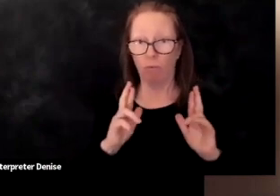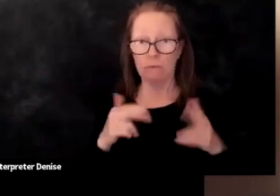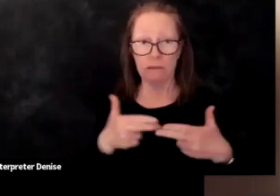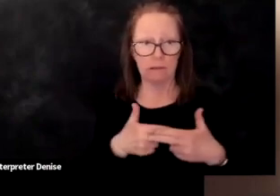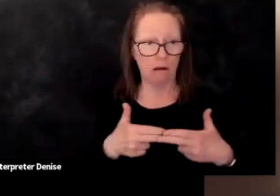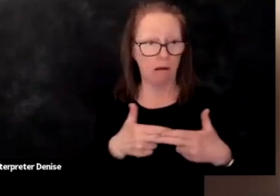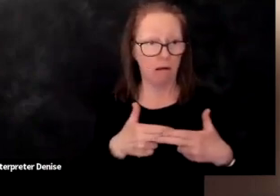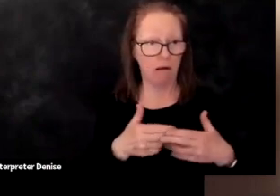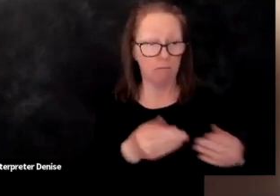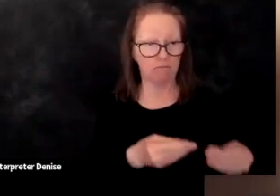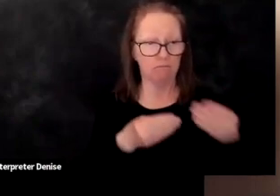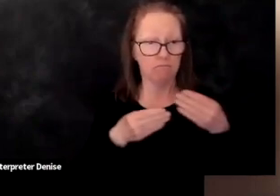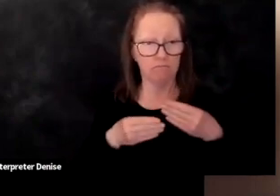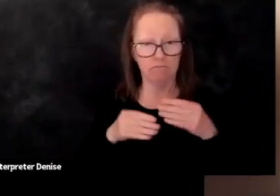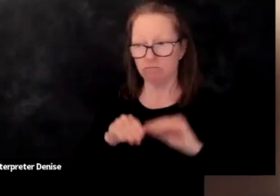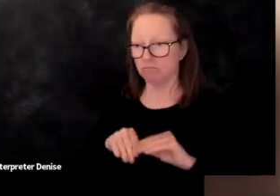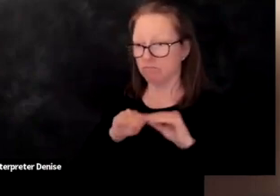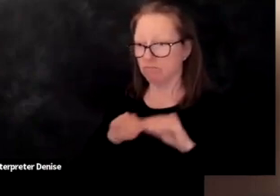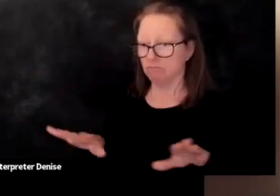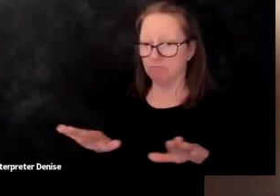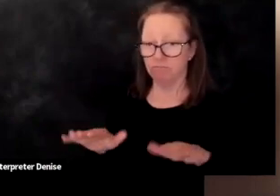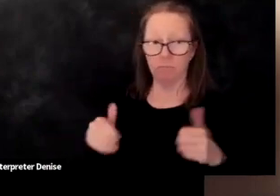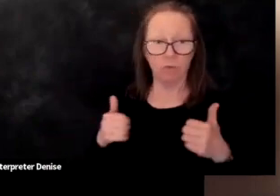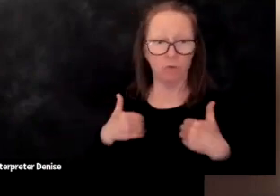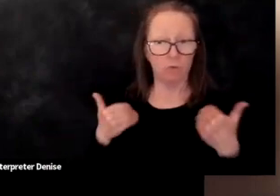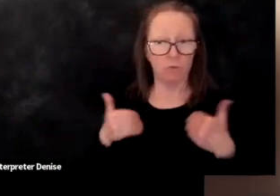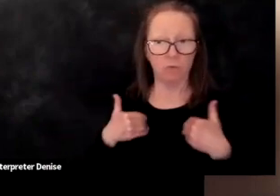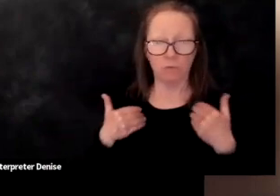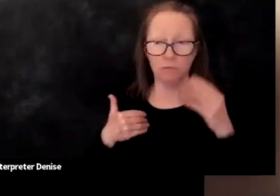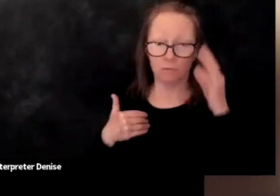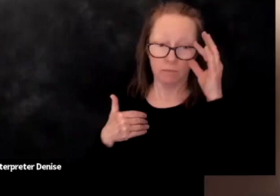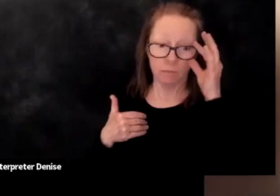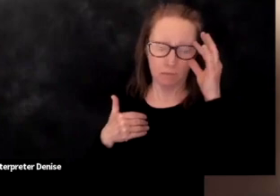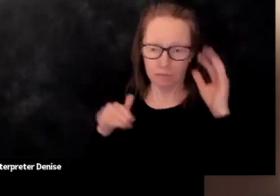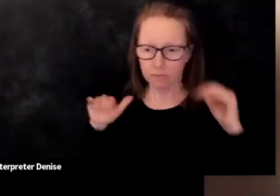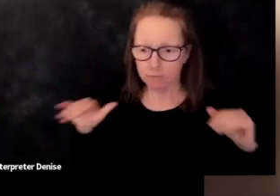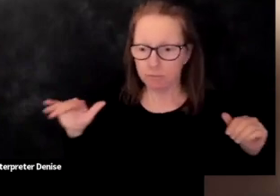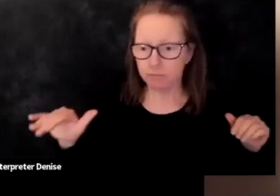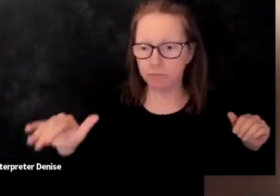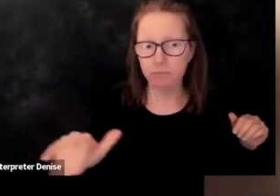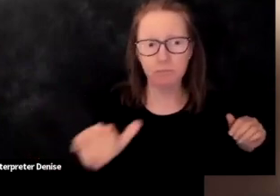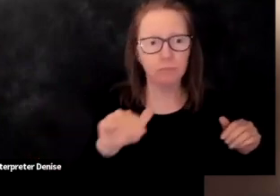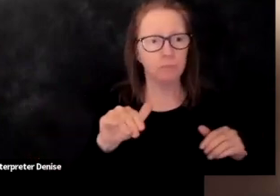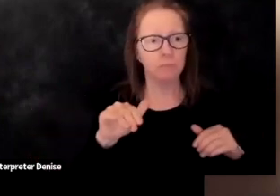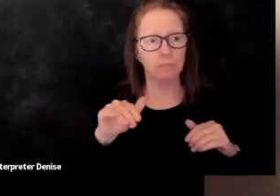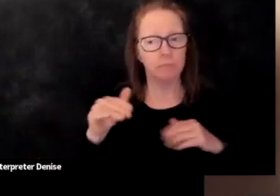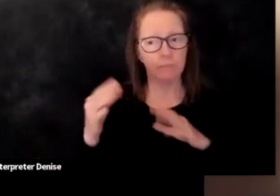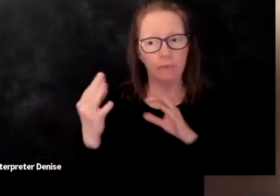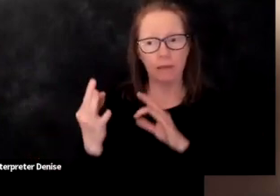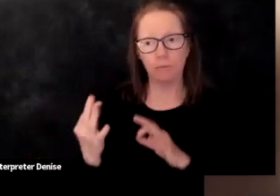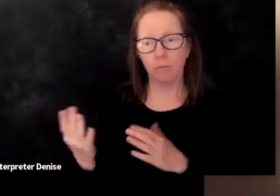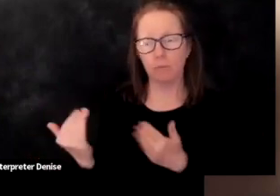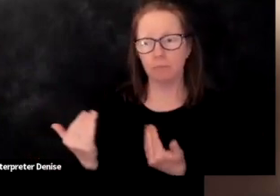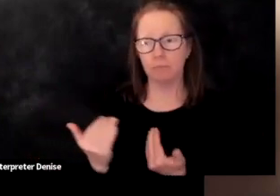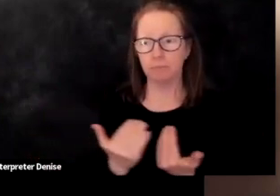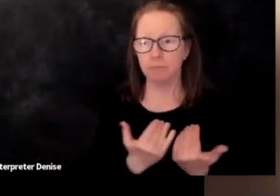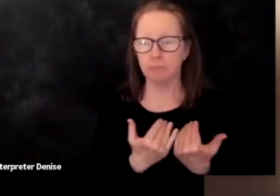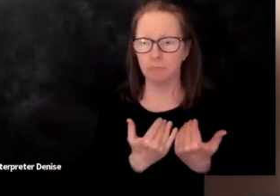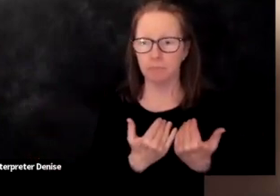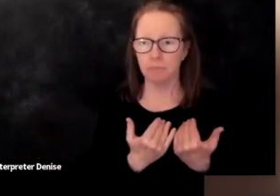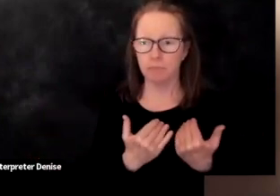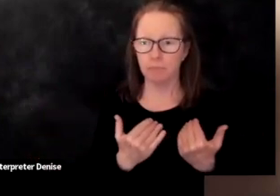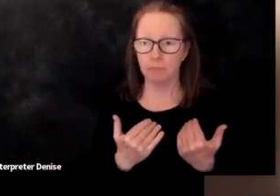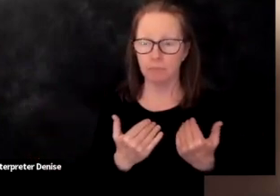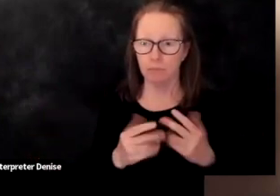it on to the youth in their orbit to sort of get their input directly. We've heard loud and clear from the folks